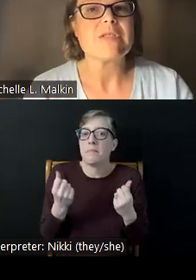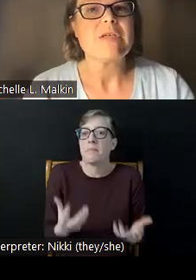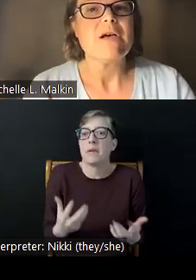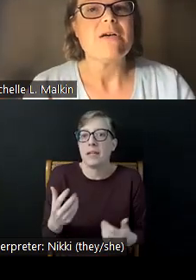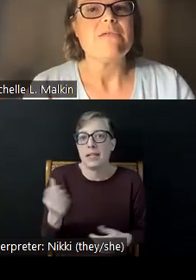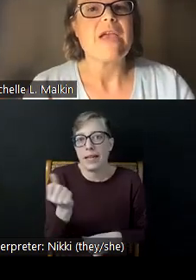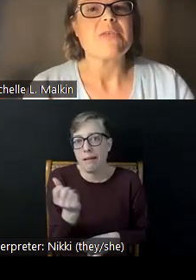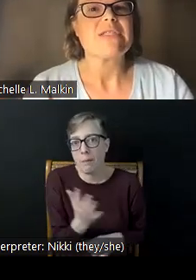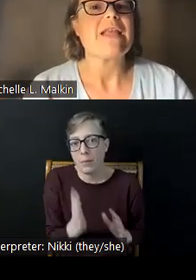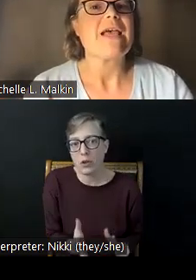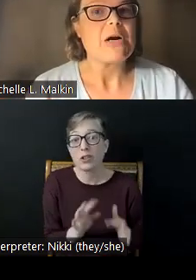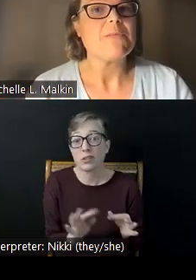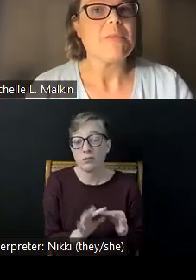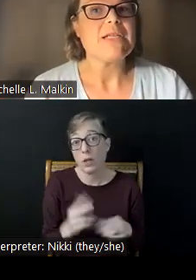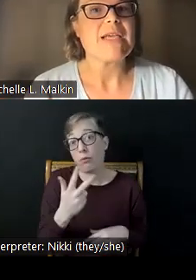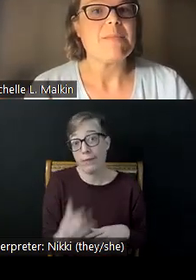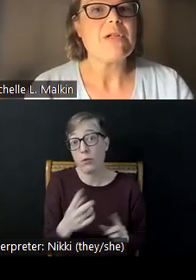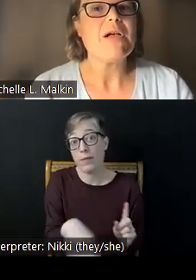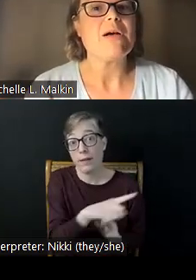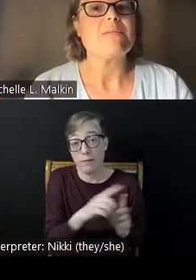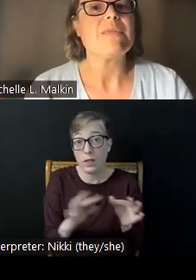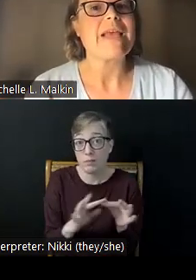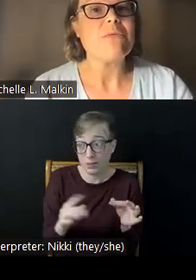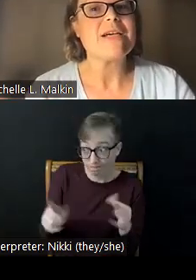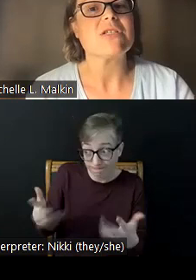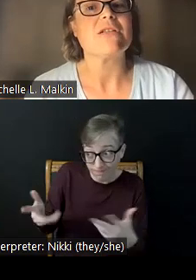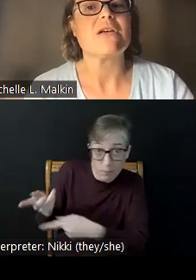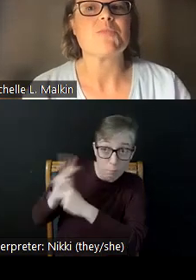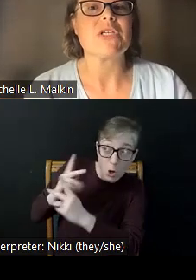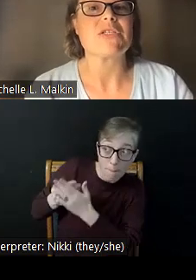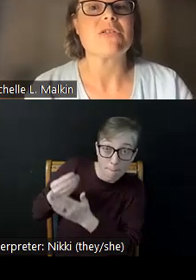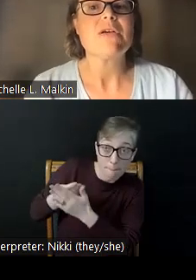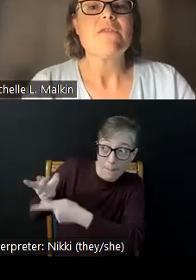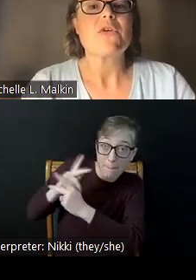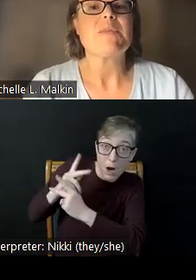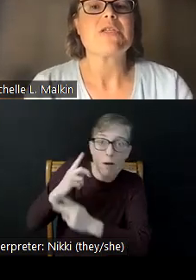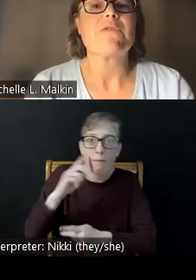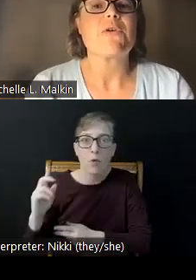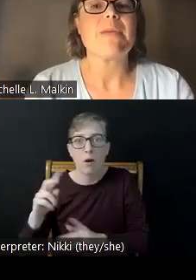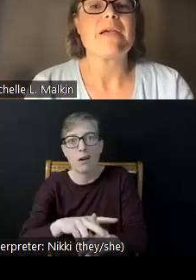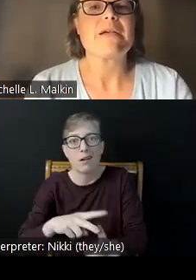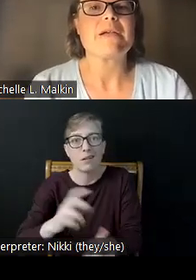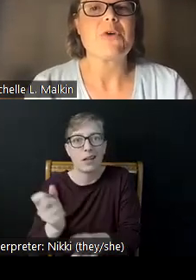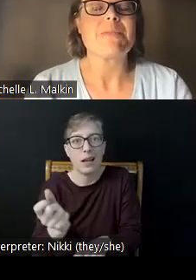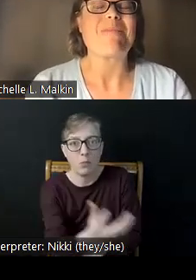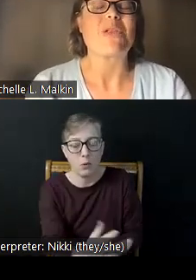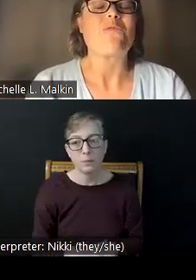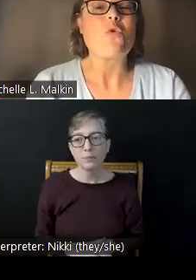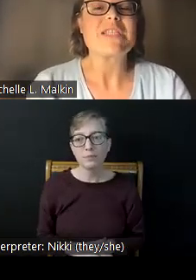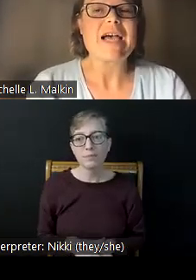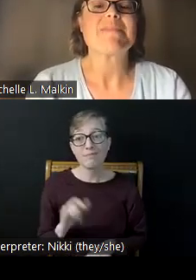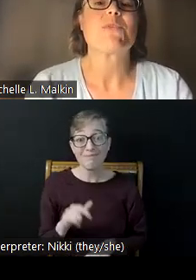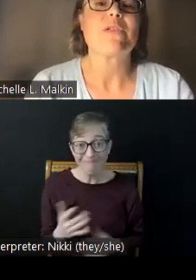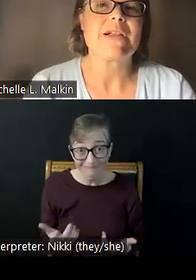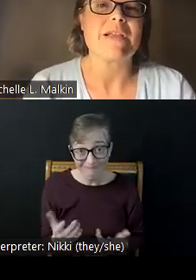3/4 of gamblers said they had borrowed money to gamble. That was actually the largest predictor for commission of a crime by problem gambler